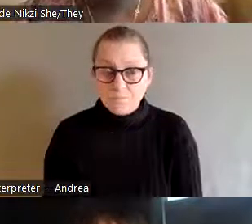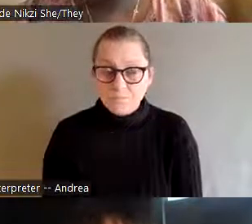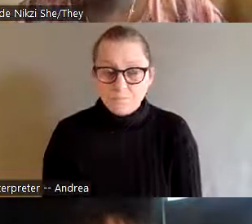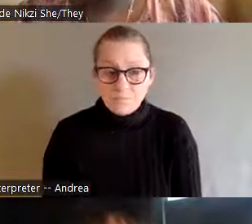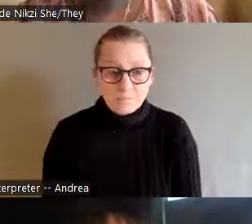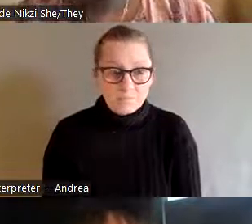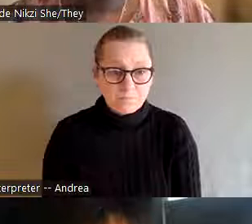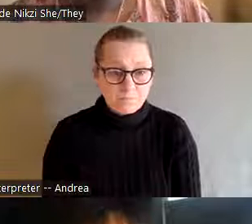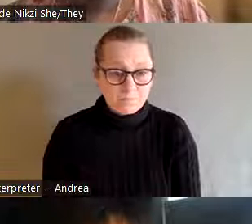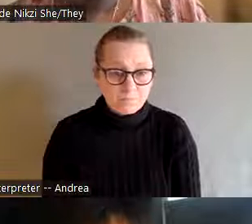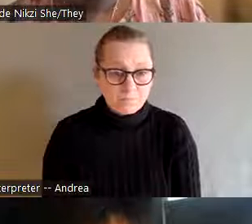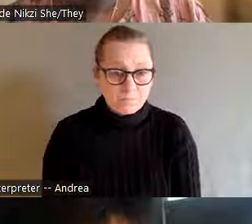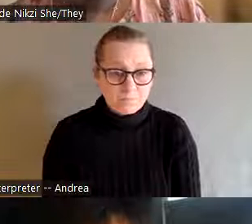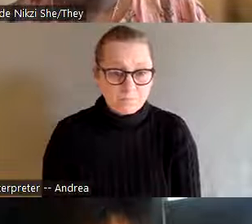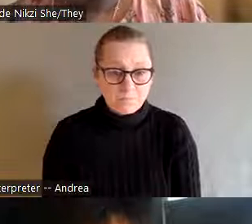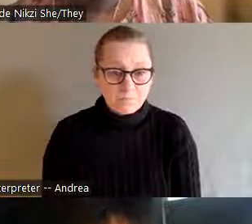Great.